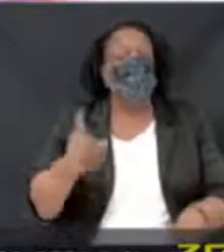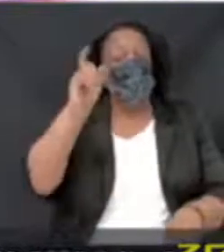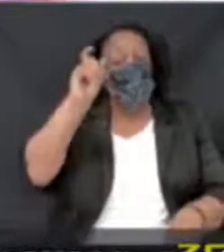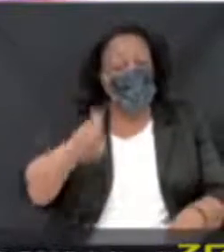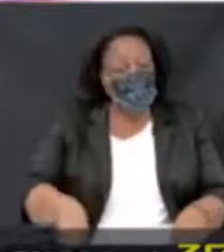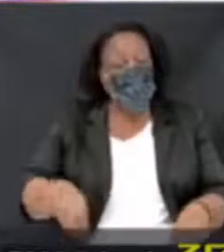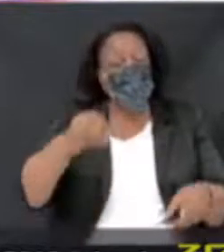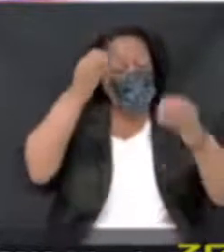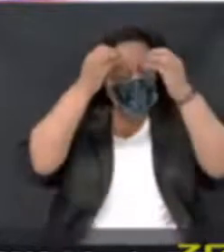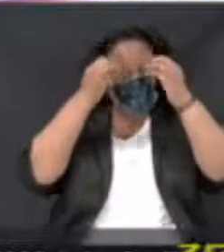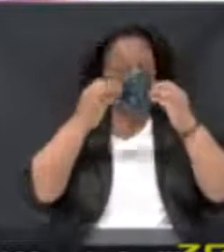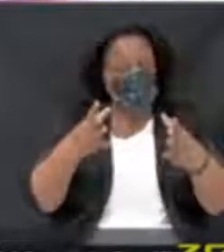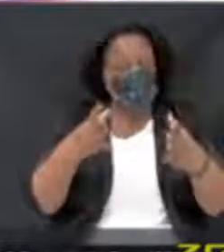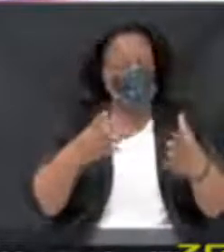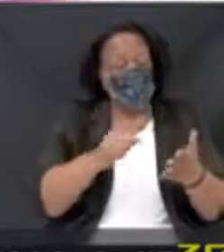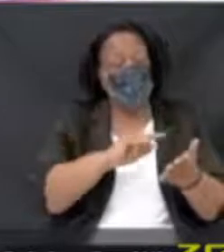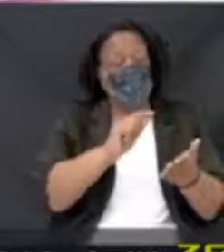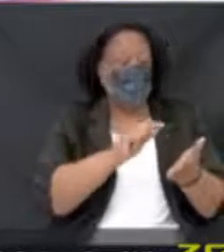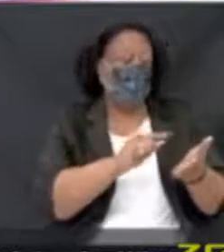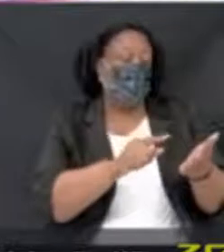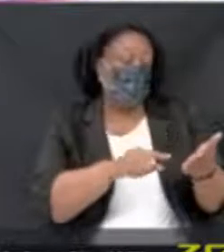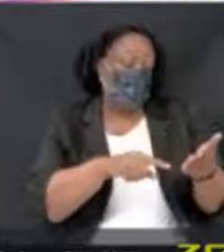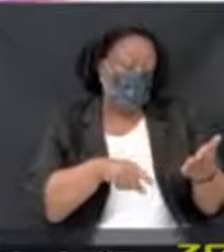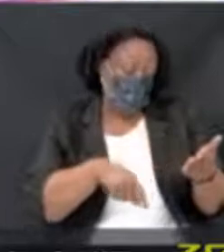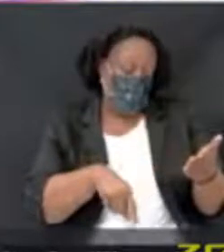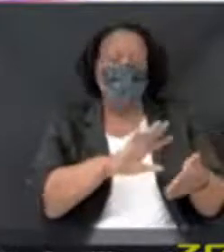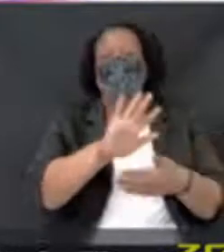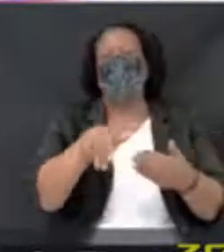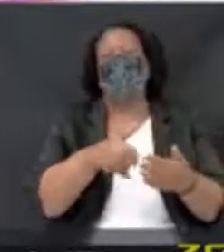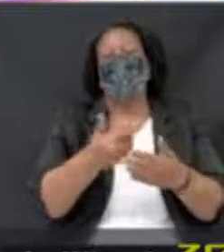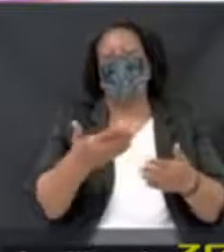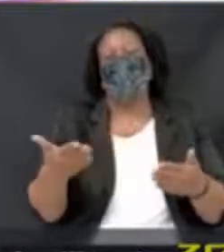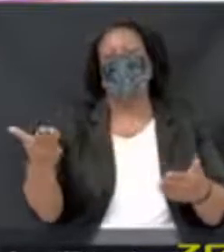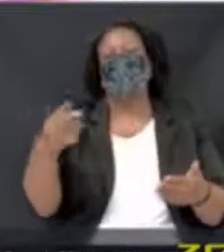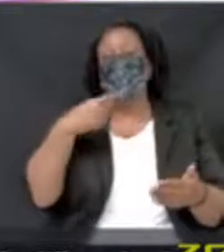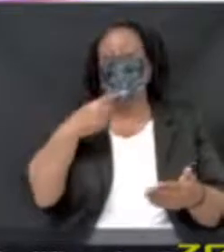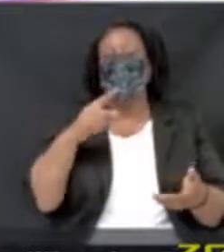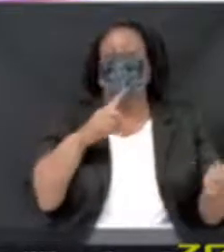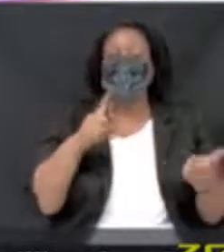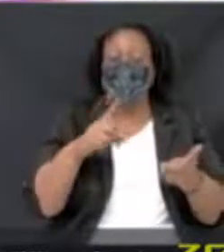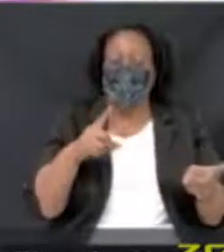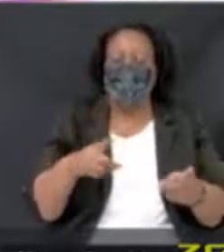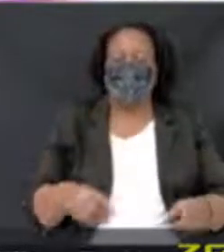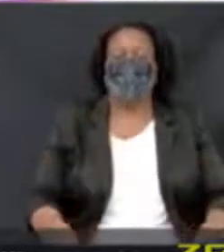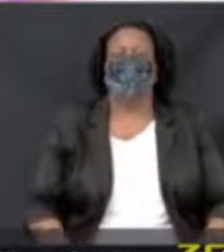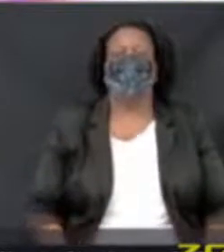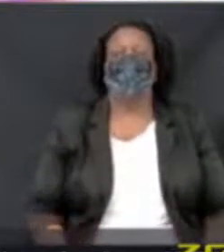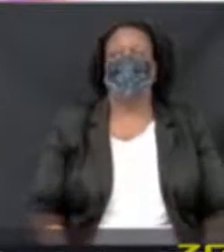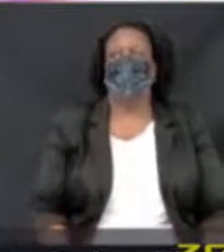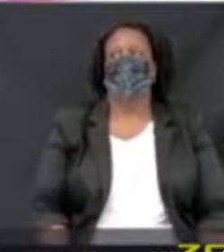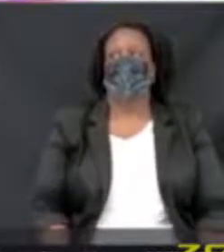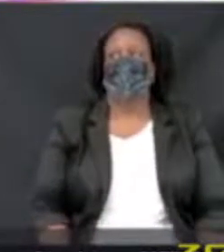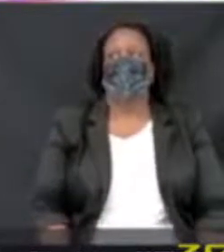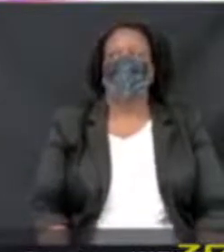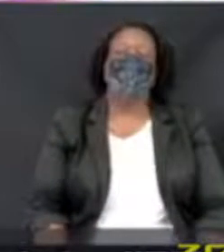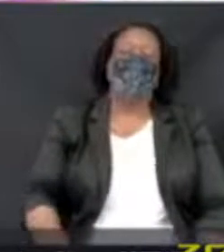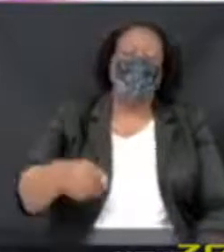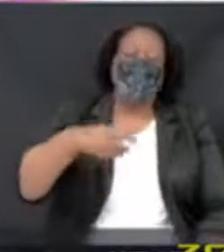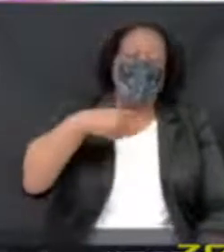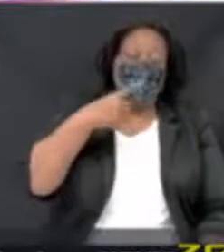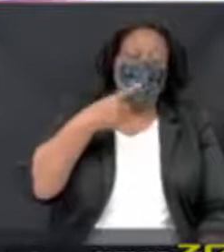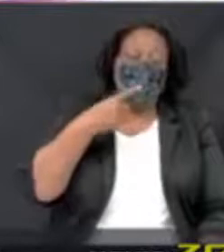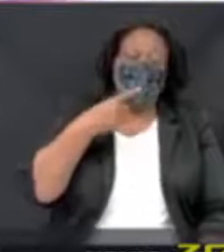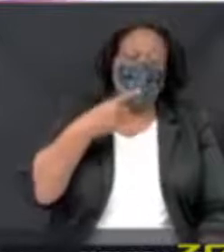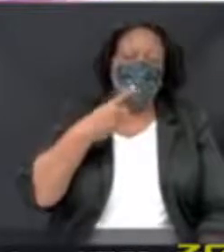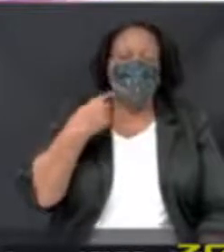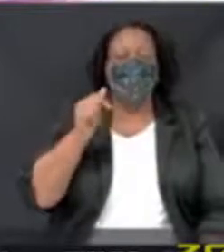to the conditions stipulated in the permission to avoid law enforcement action. We have said all along that there